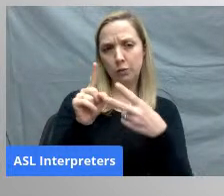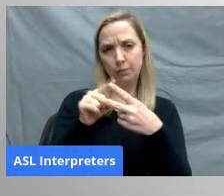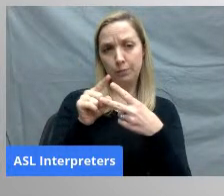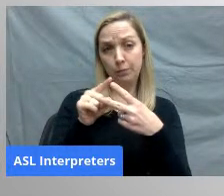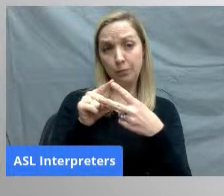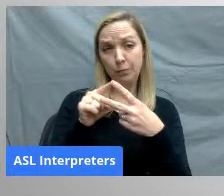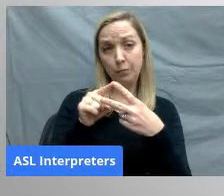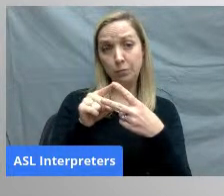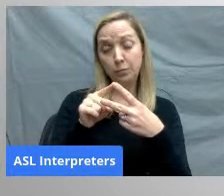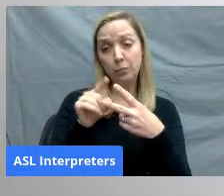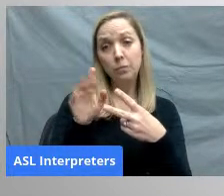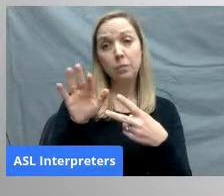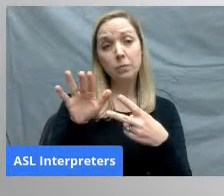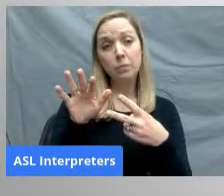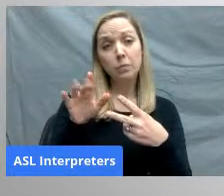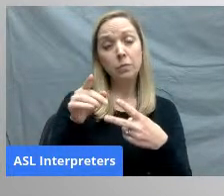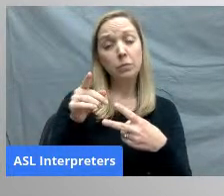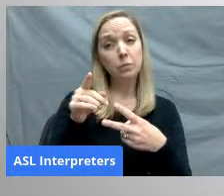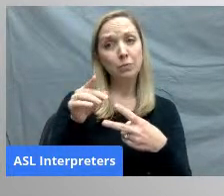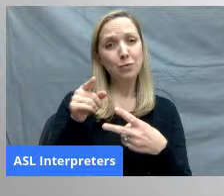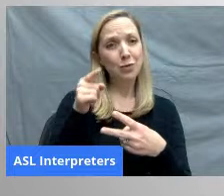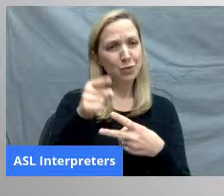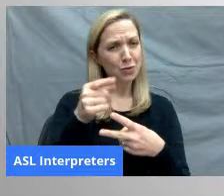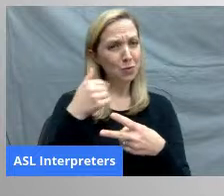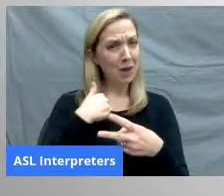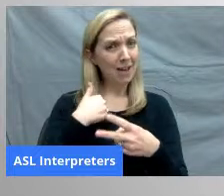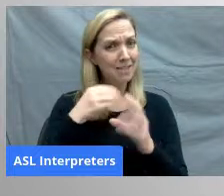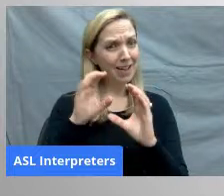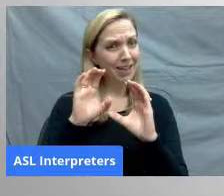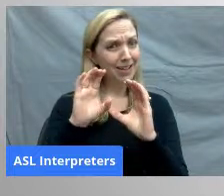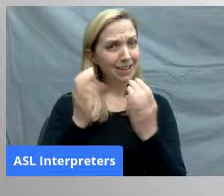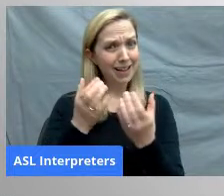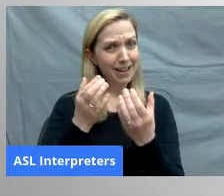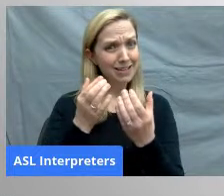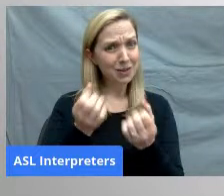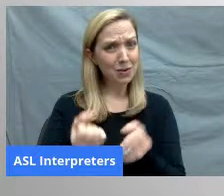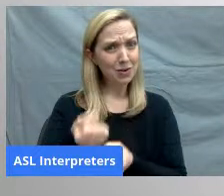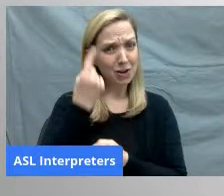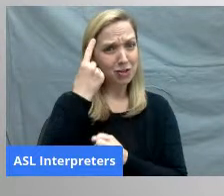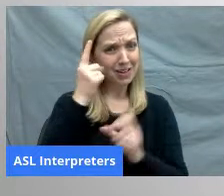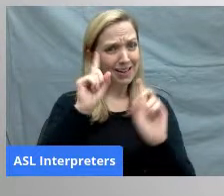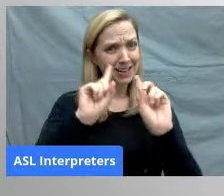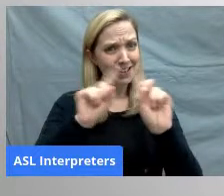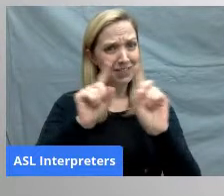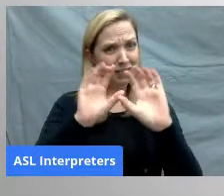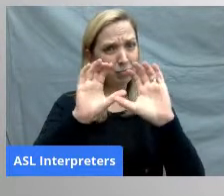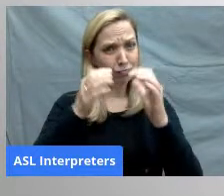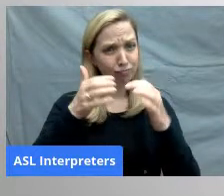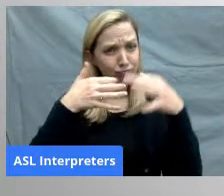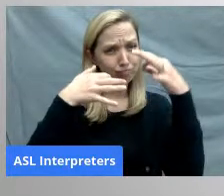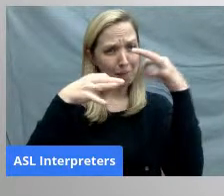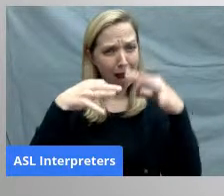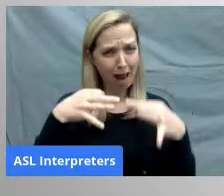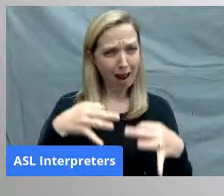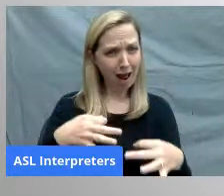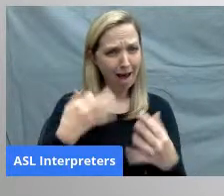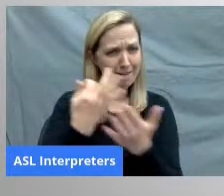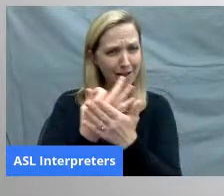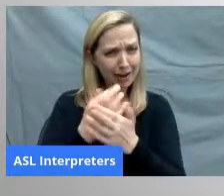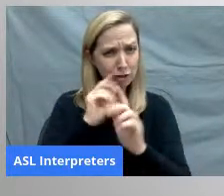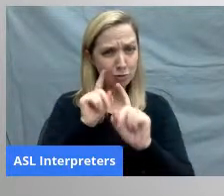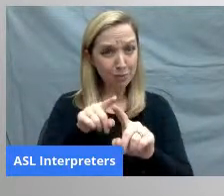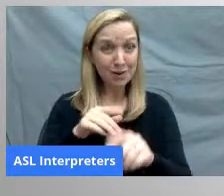is, do you have like a class on understanding all of these different categories? And my second question